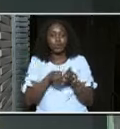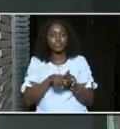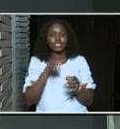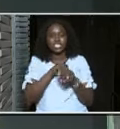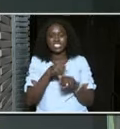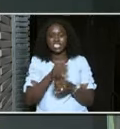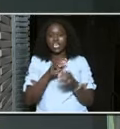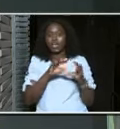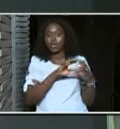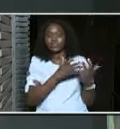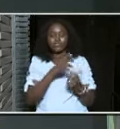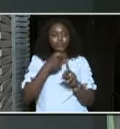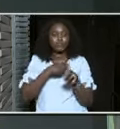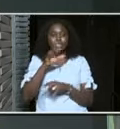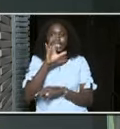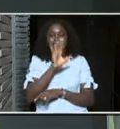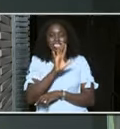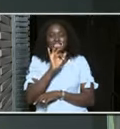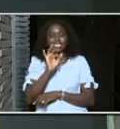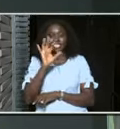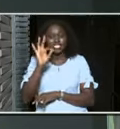Conference of